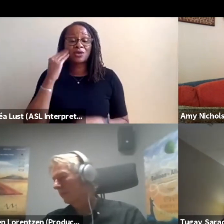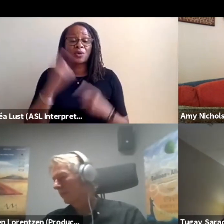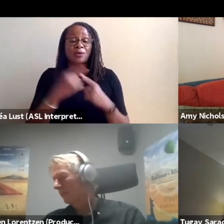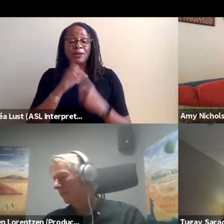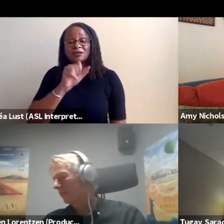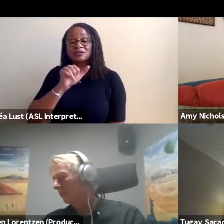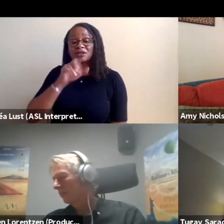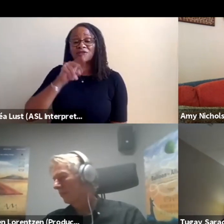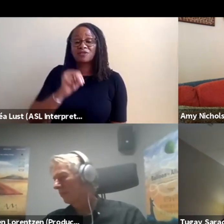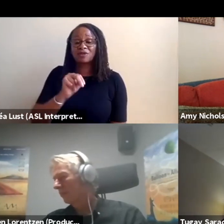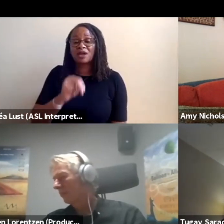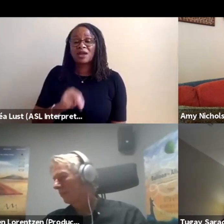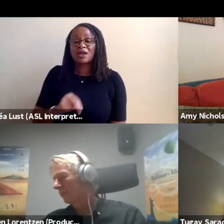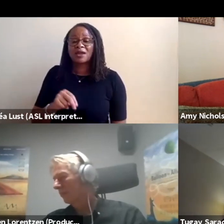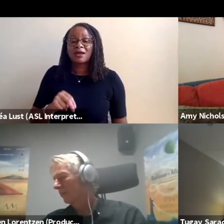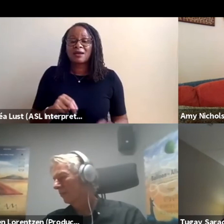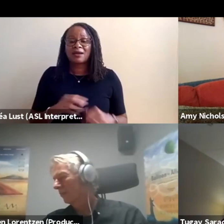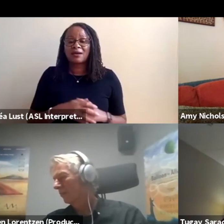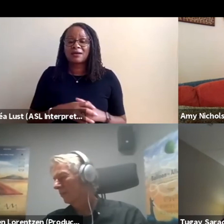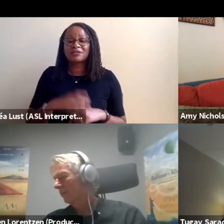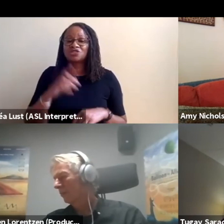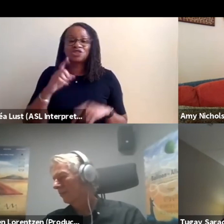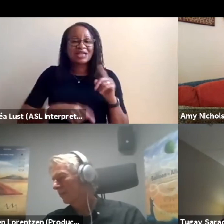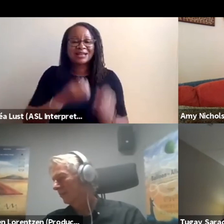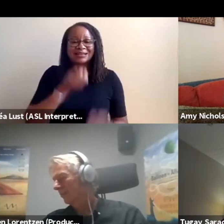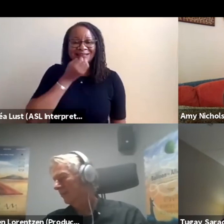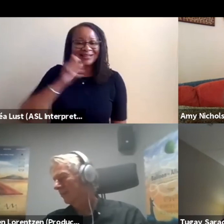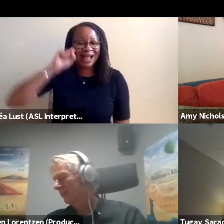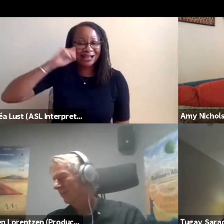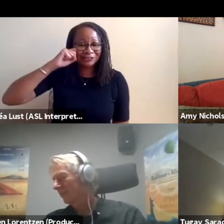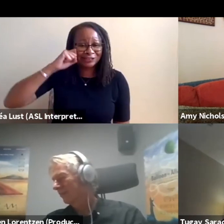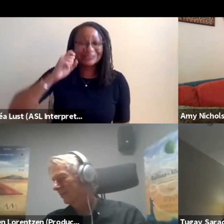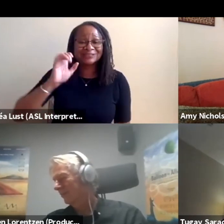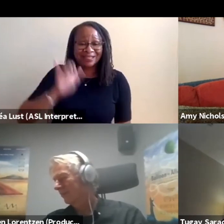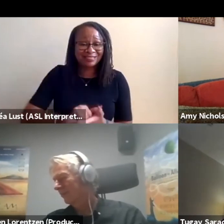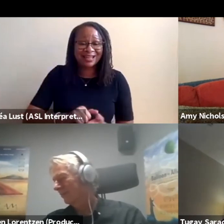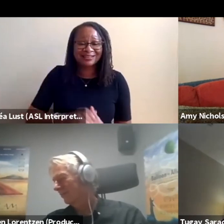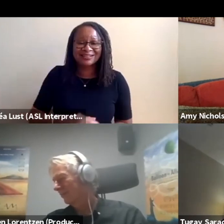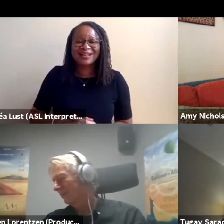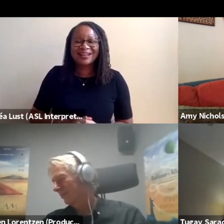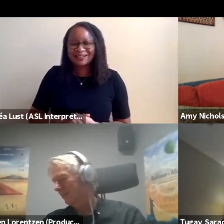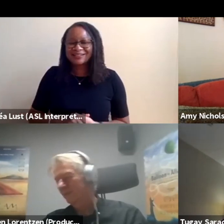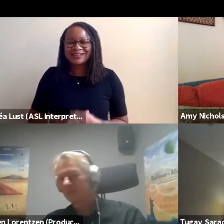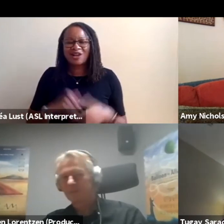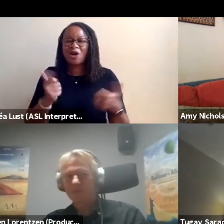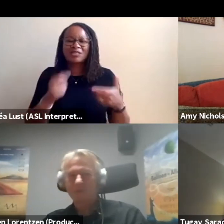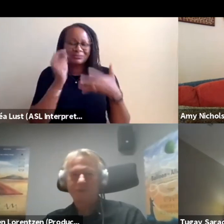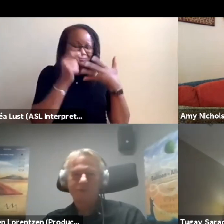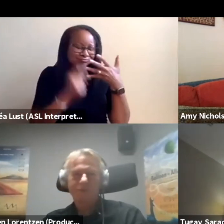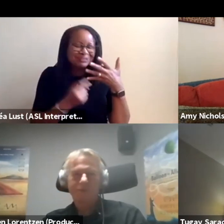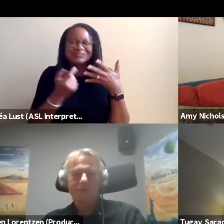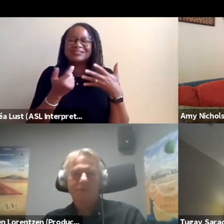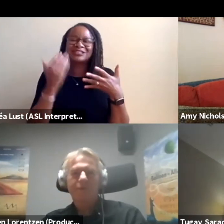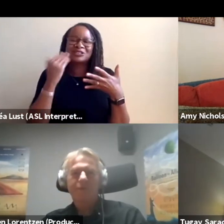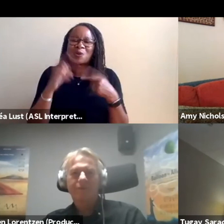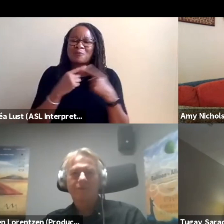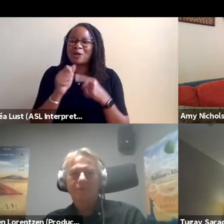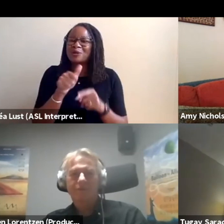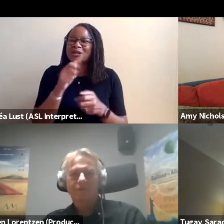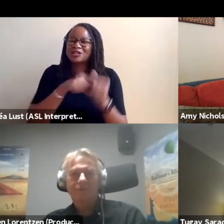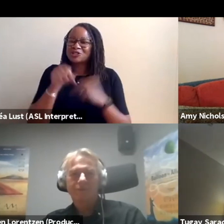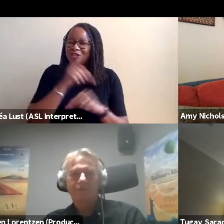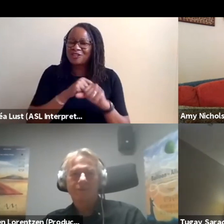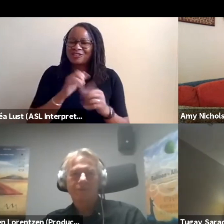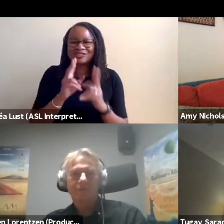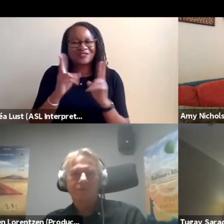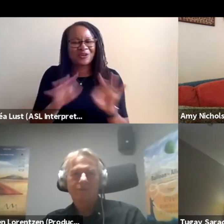example, Seyran cannot eat onions. So I have to just, all these small details that you know about each other.